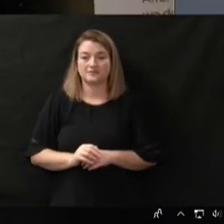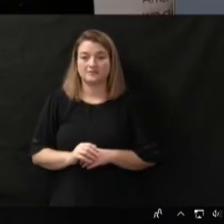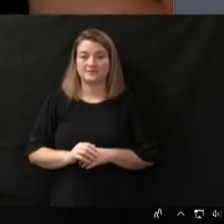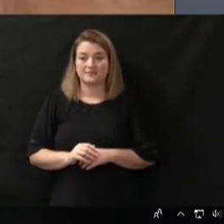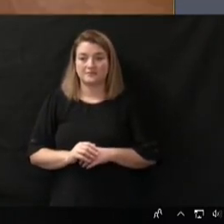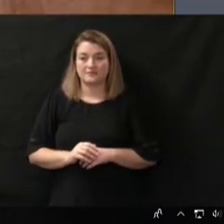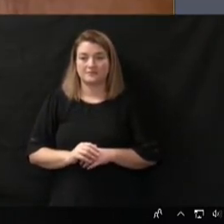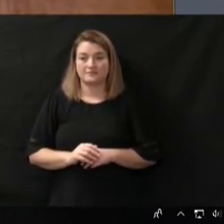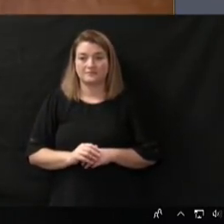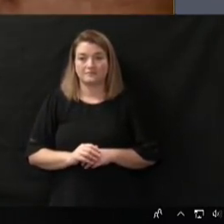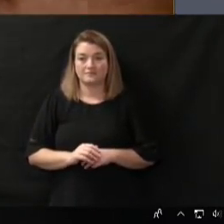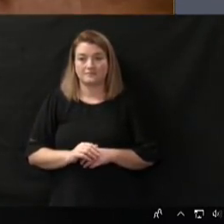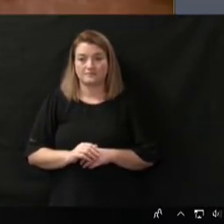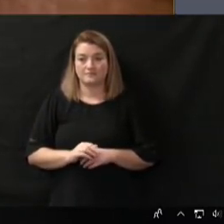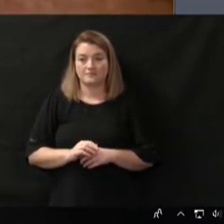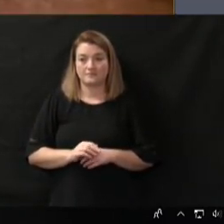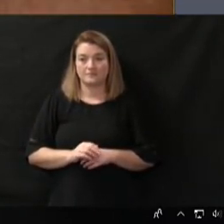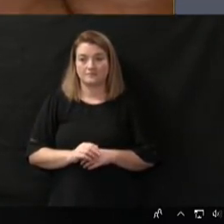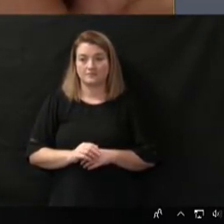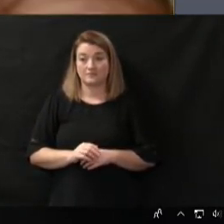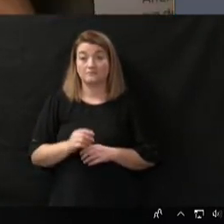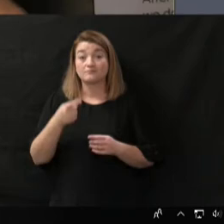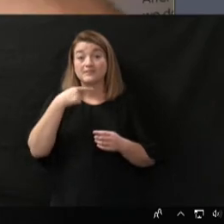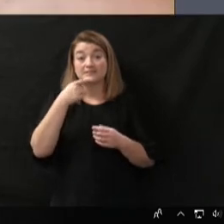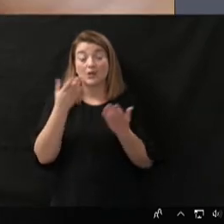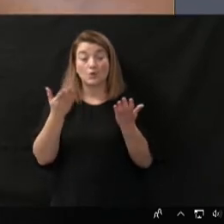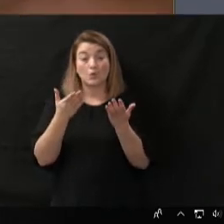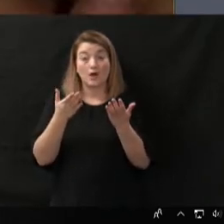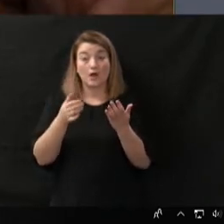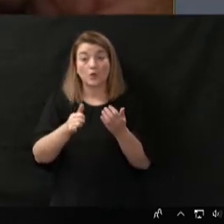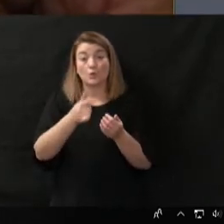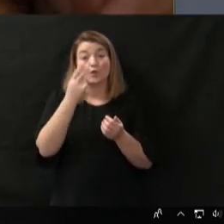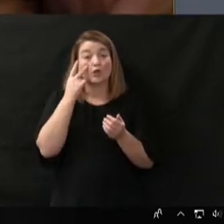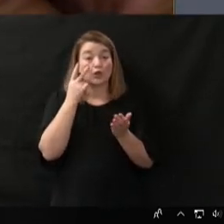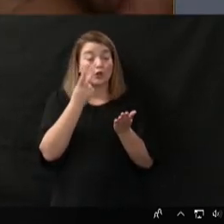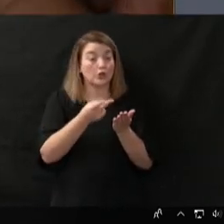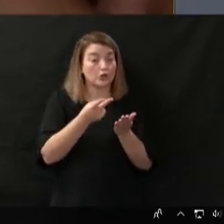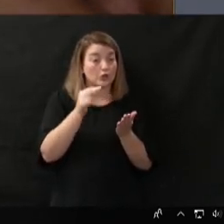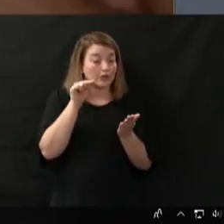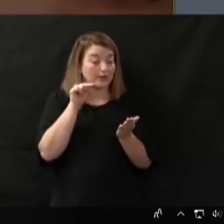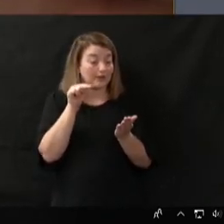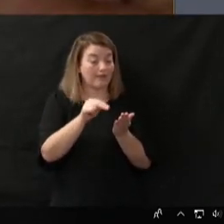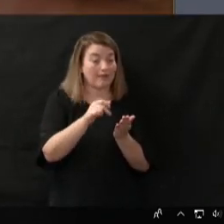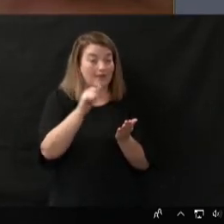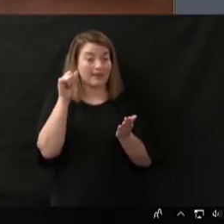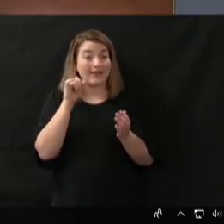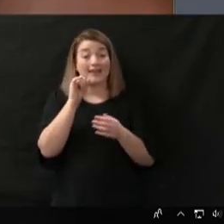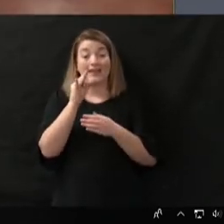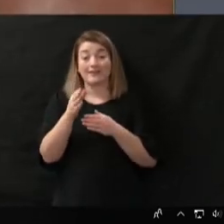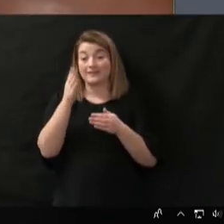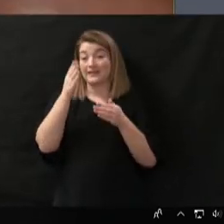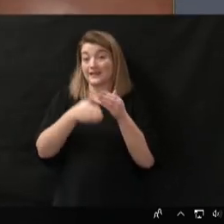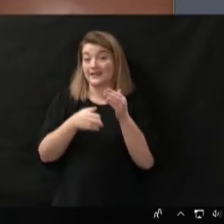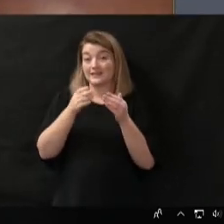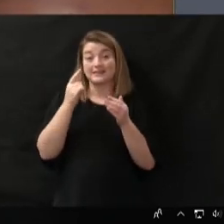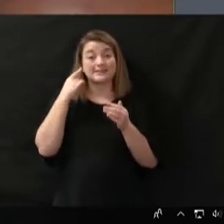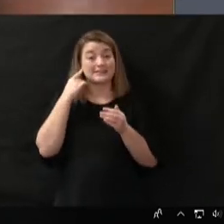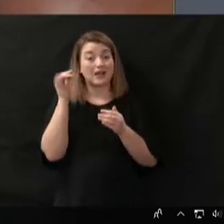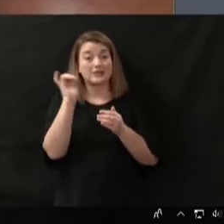okay, and what do we say about that? We'll look at the back and go over it. If the ending sounds like